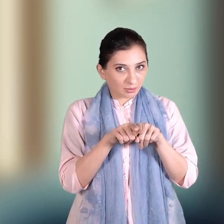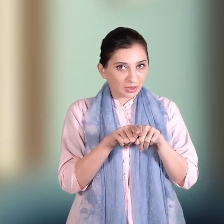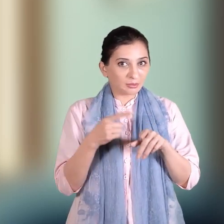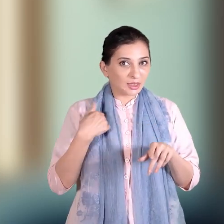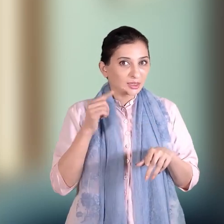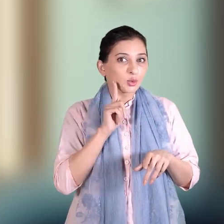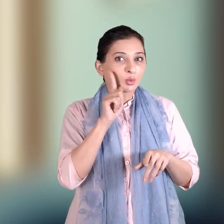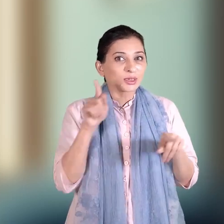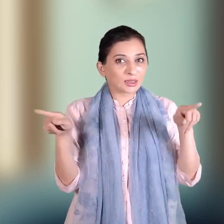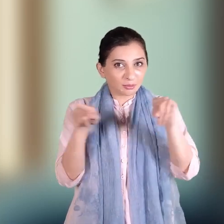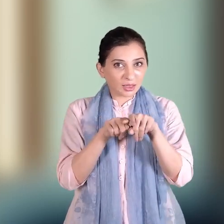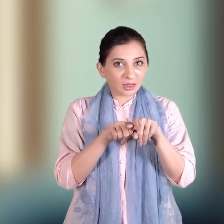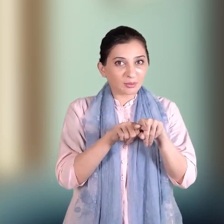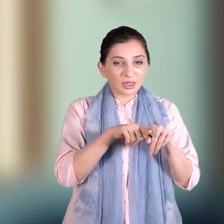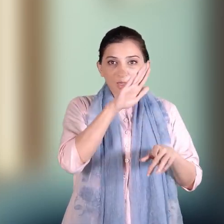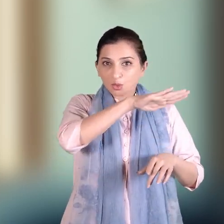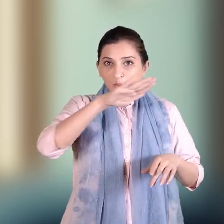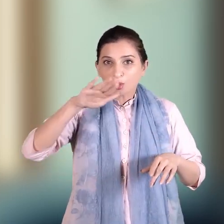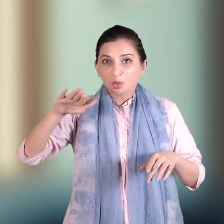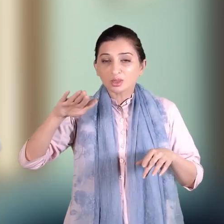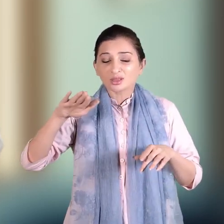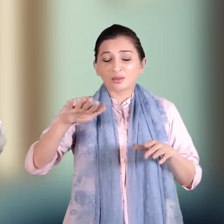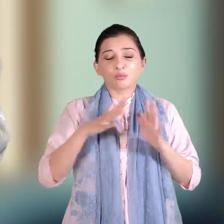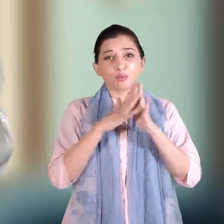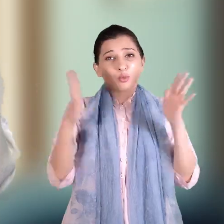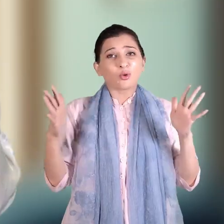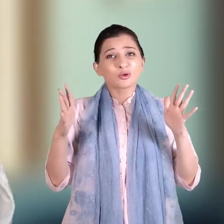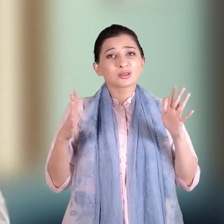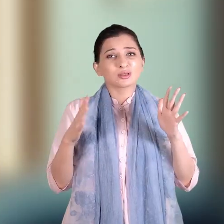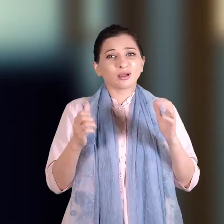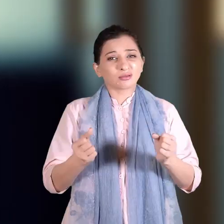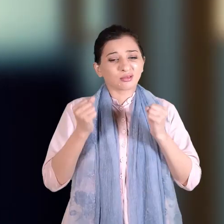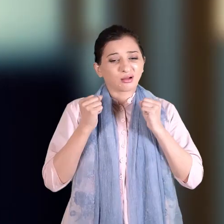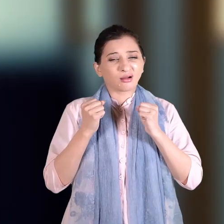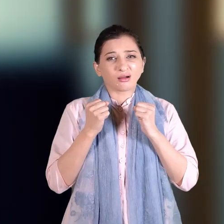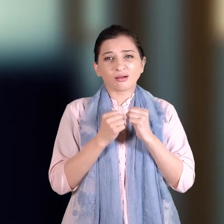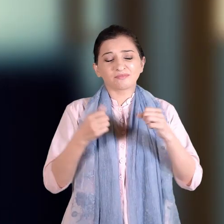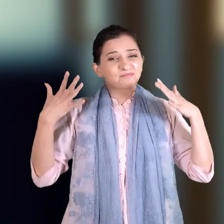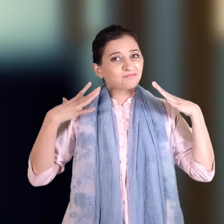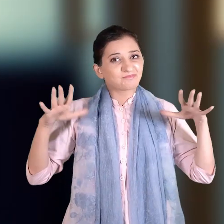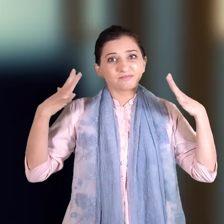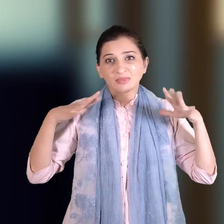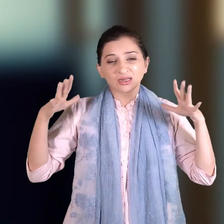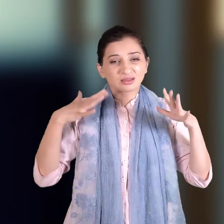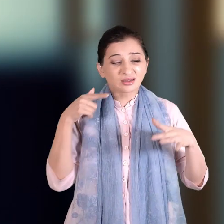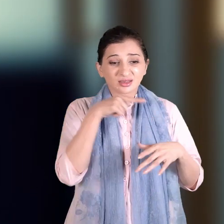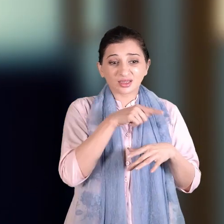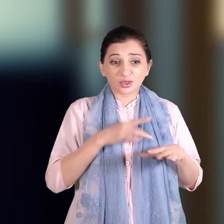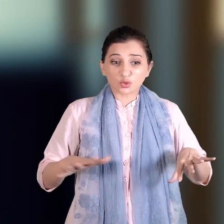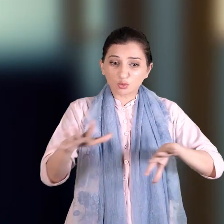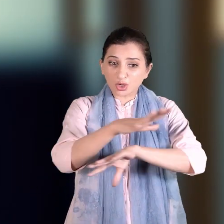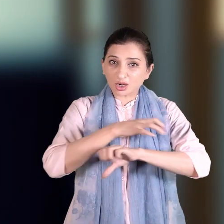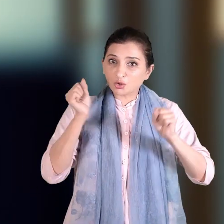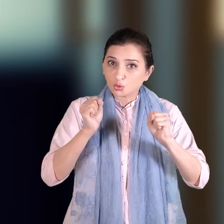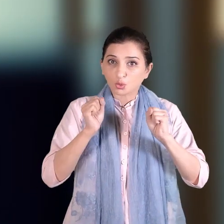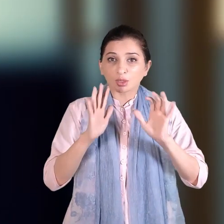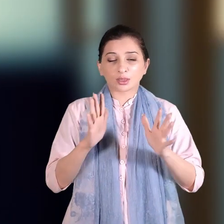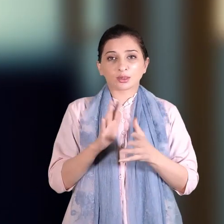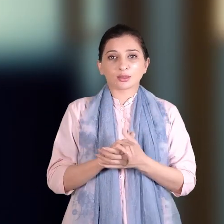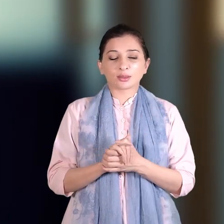generation are really struggling through this dilemma. And during this reflection, what I realized was